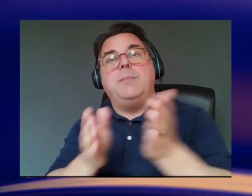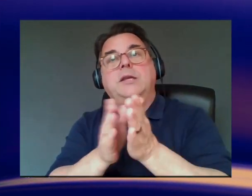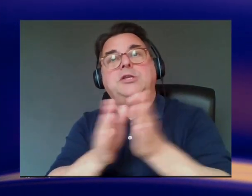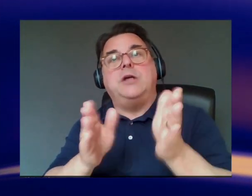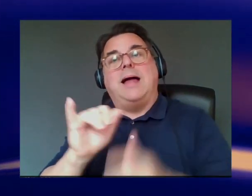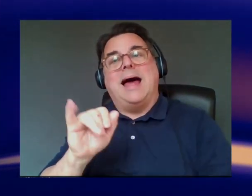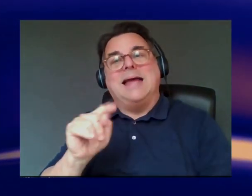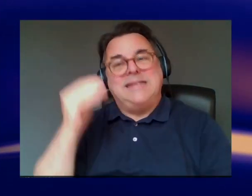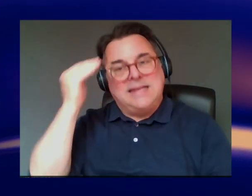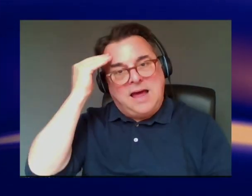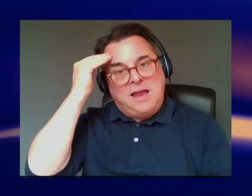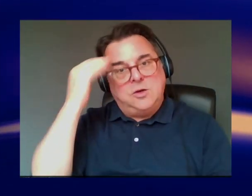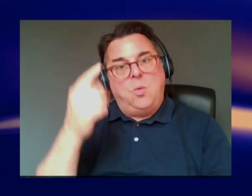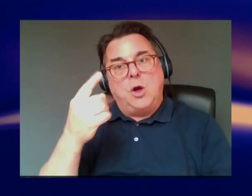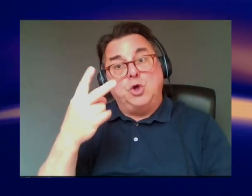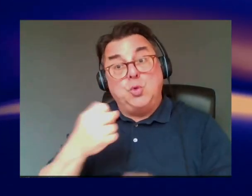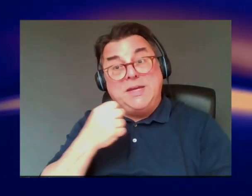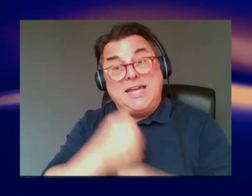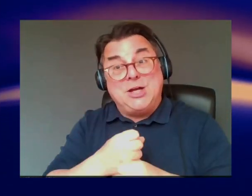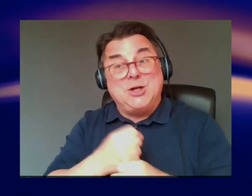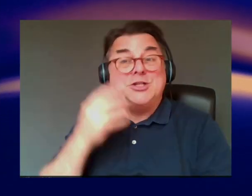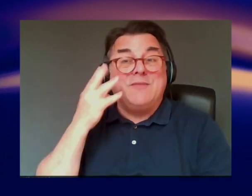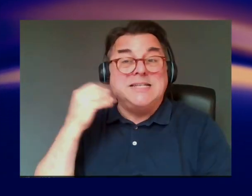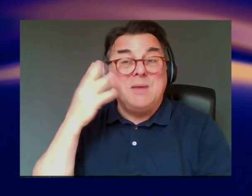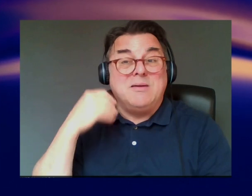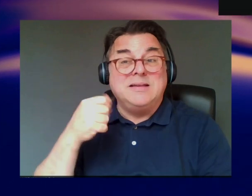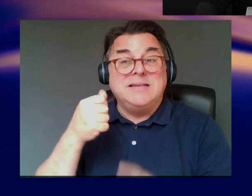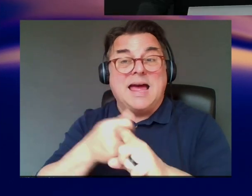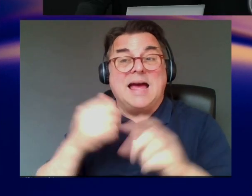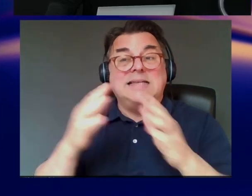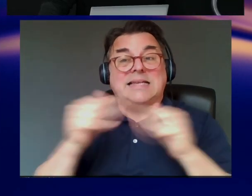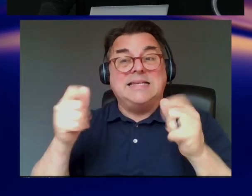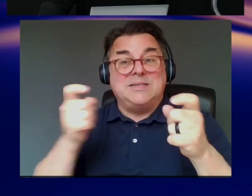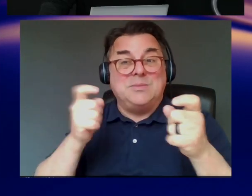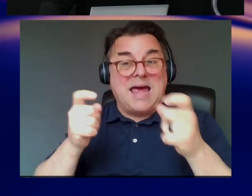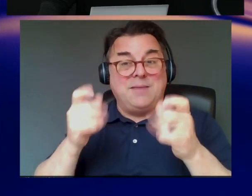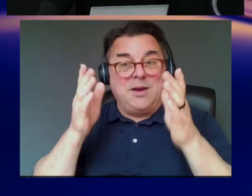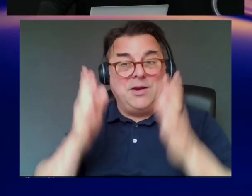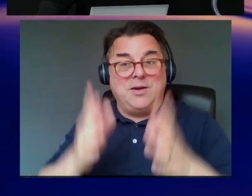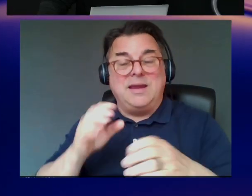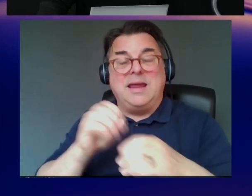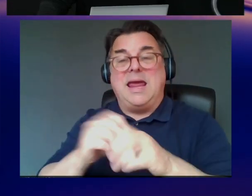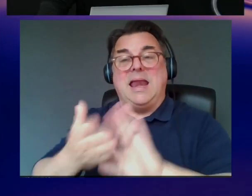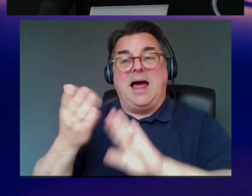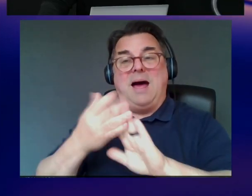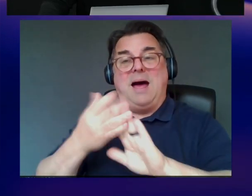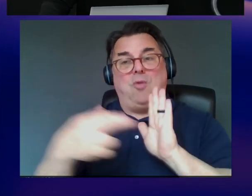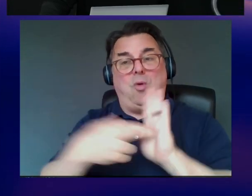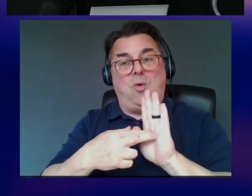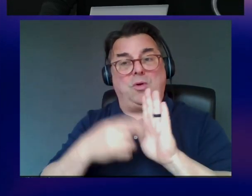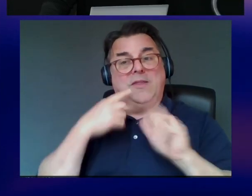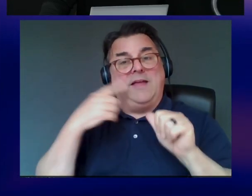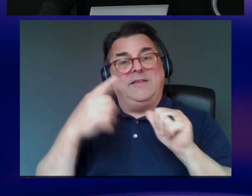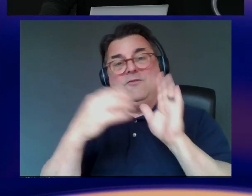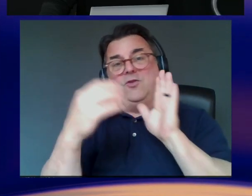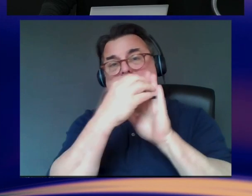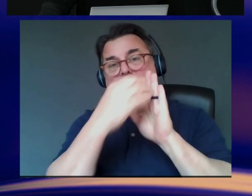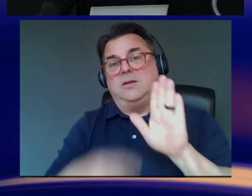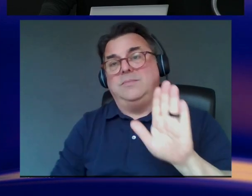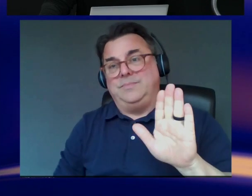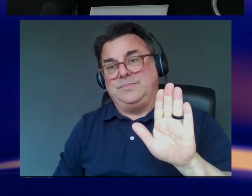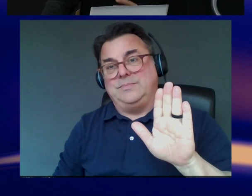talk to it a bit, but having hands-on experience with the services that are tested is pretty crucial, right?